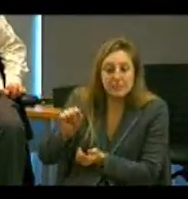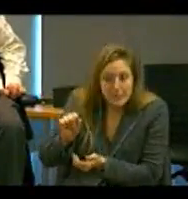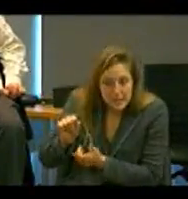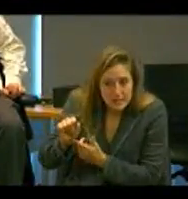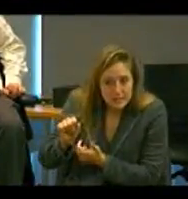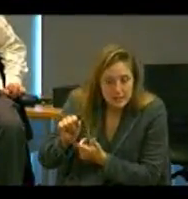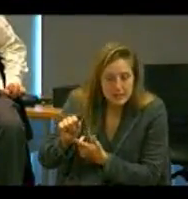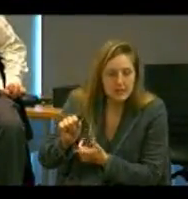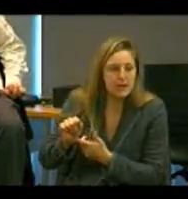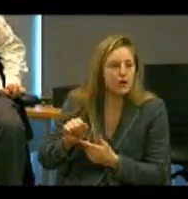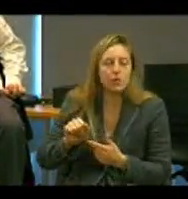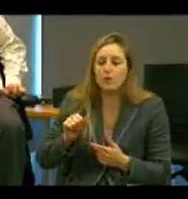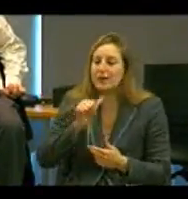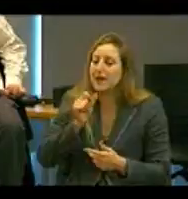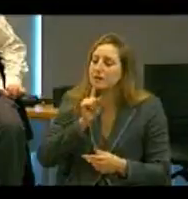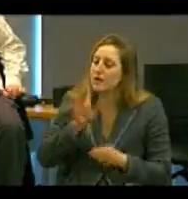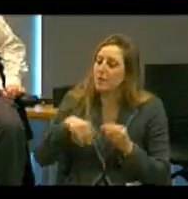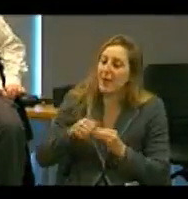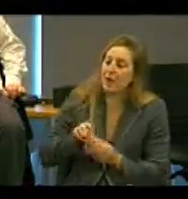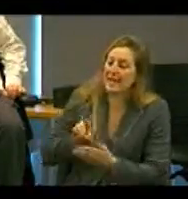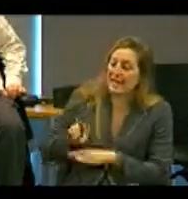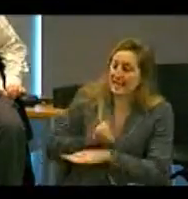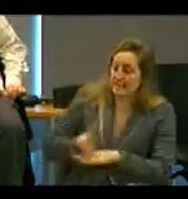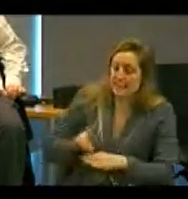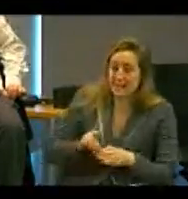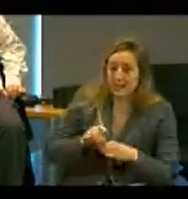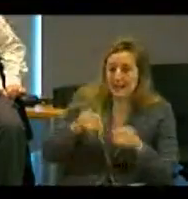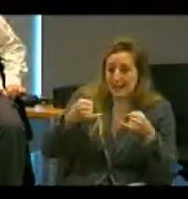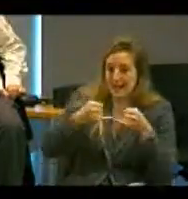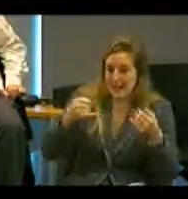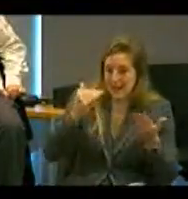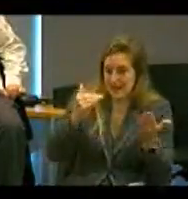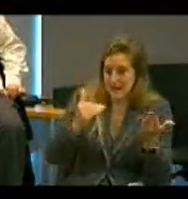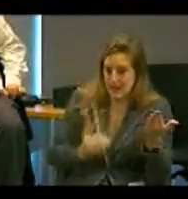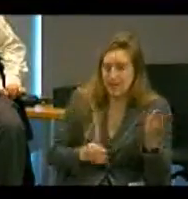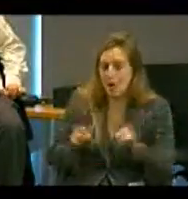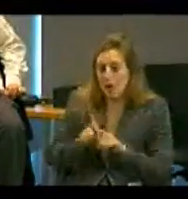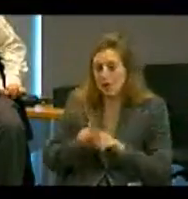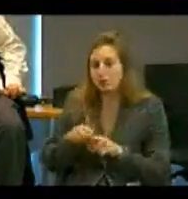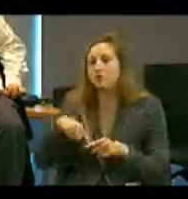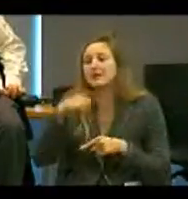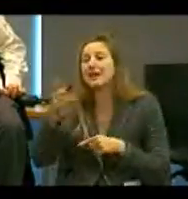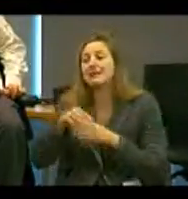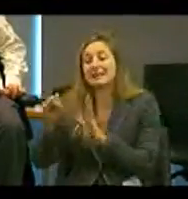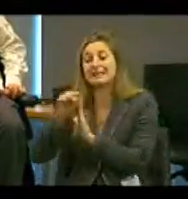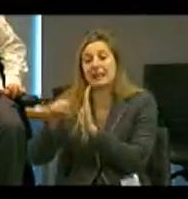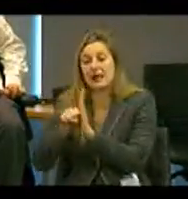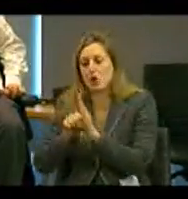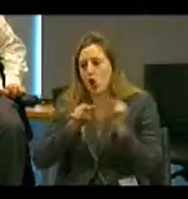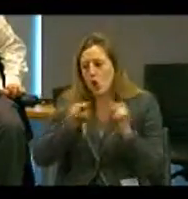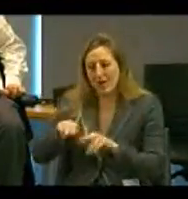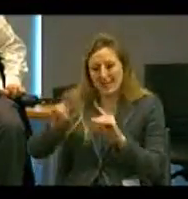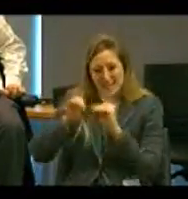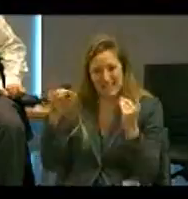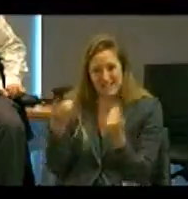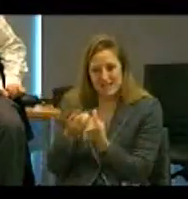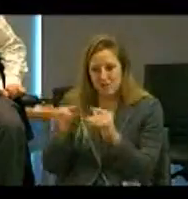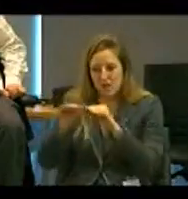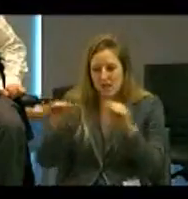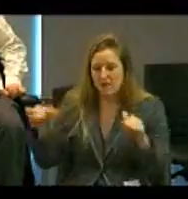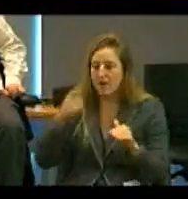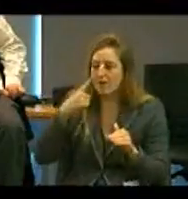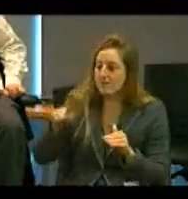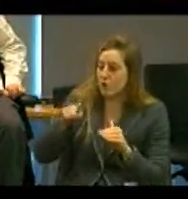guidance, we're also talking about regulations that tell states to look at the district level for large racial